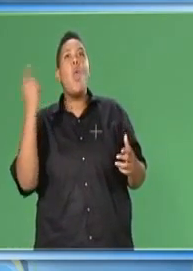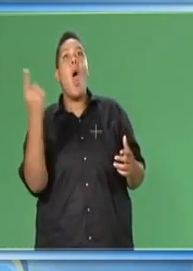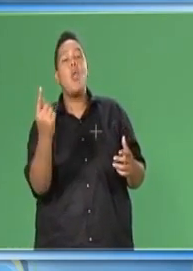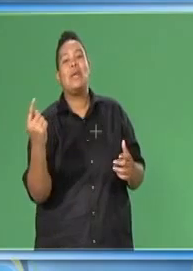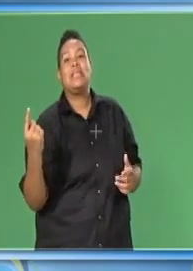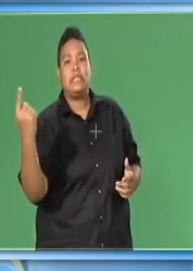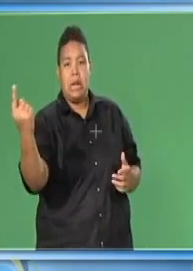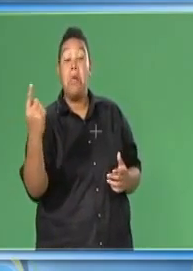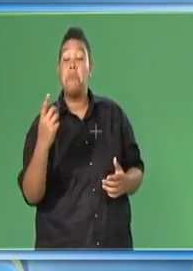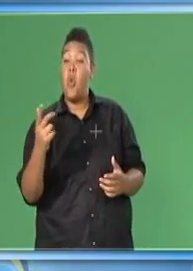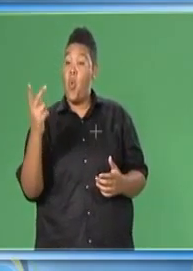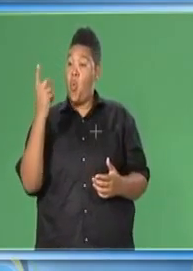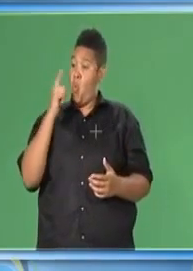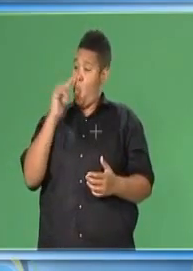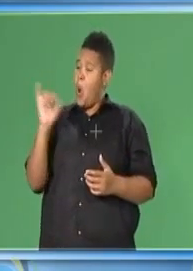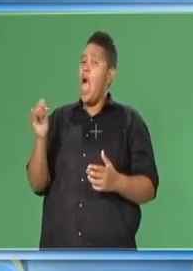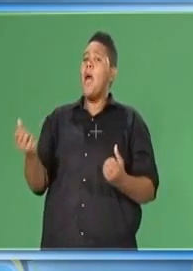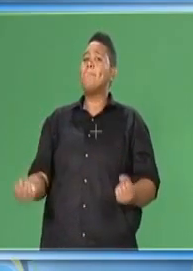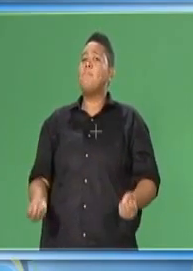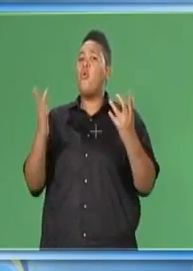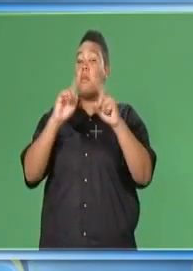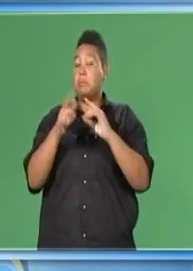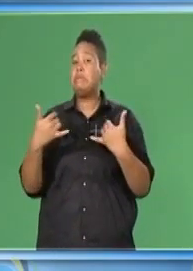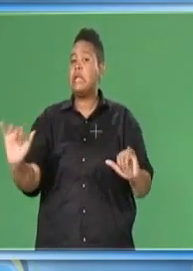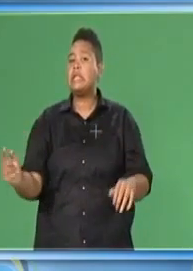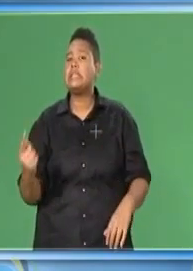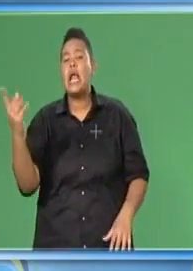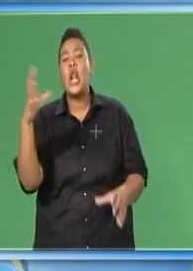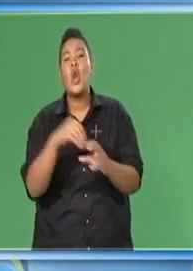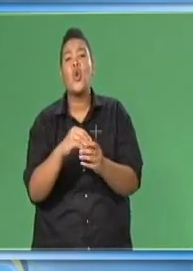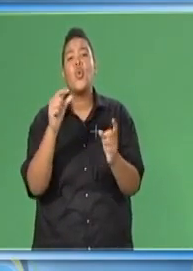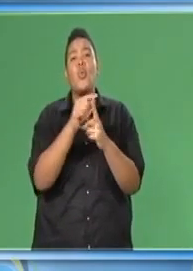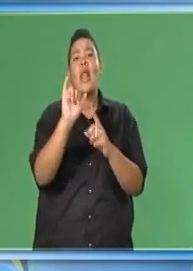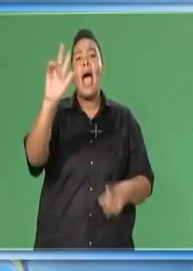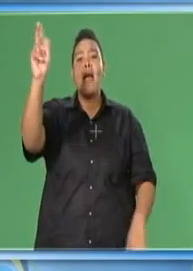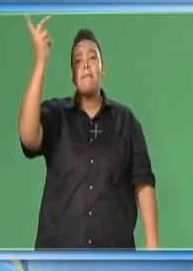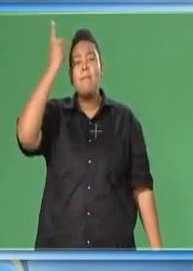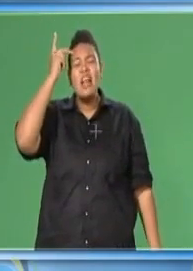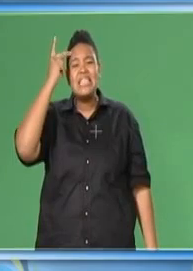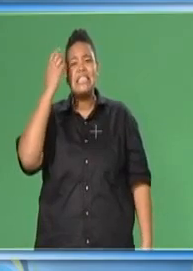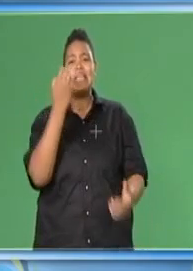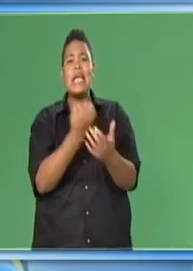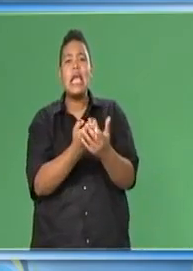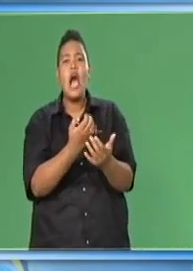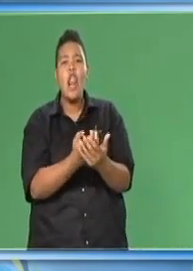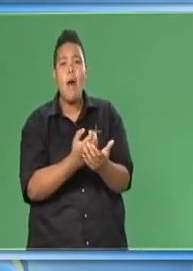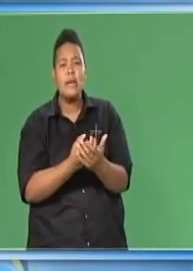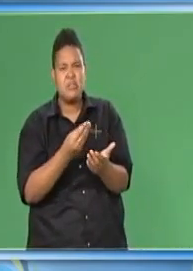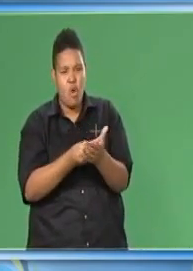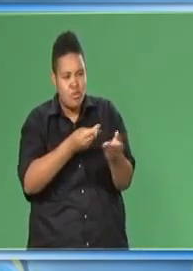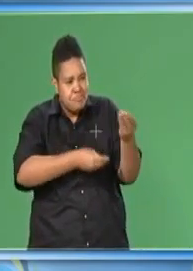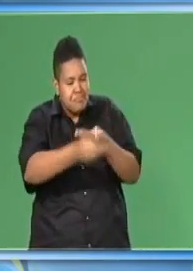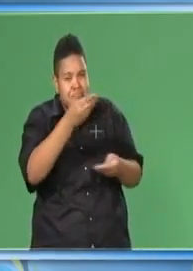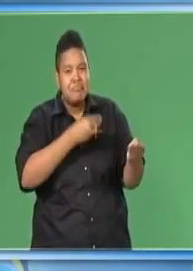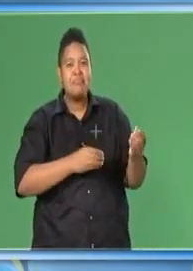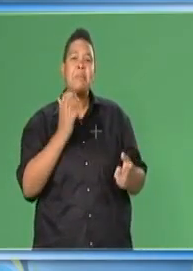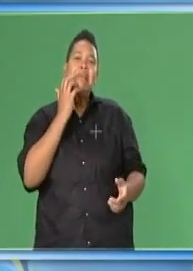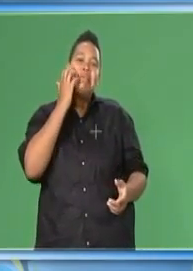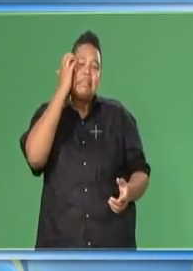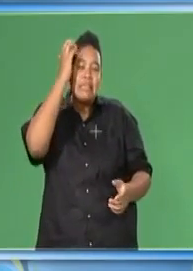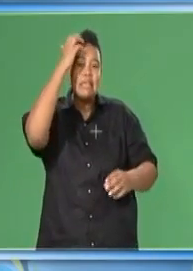been, shall be, will be, has been, have been, had been, shall have been, should be, would be, can